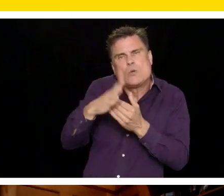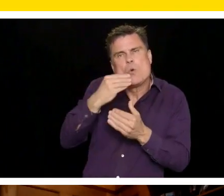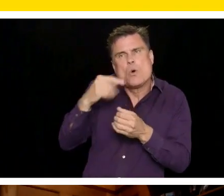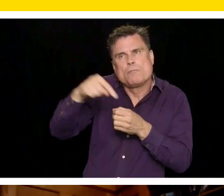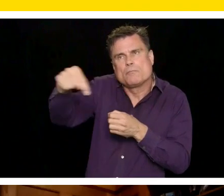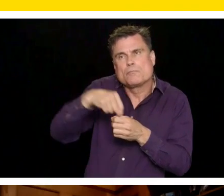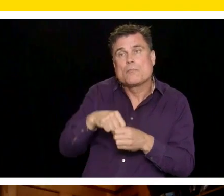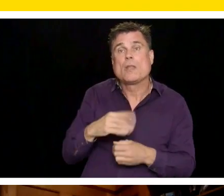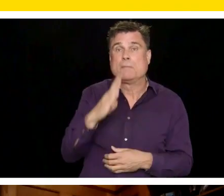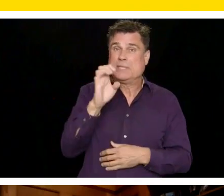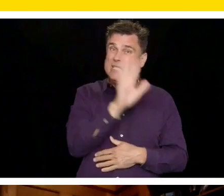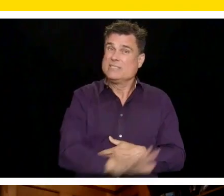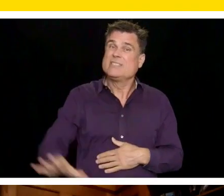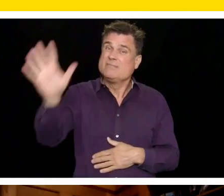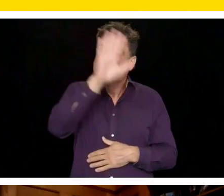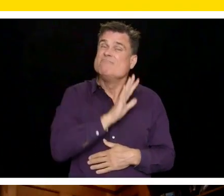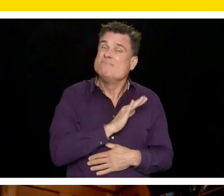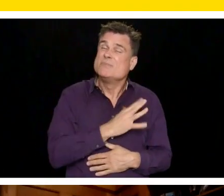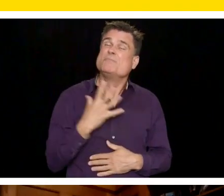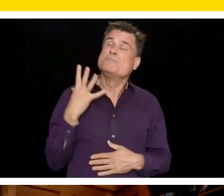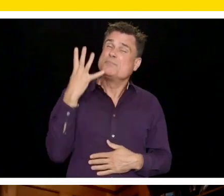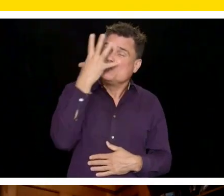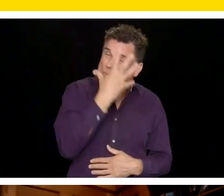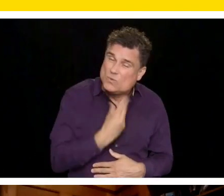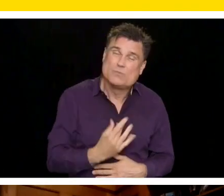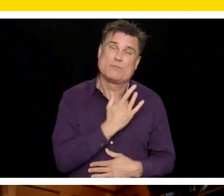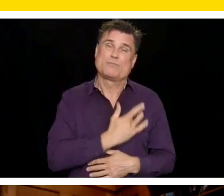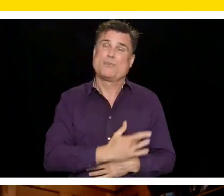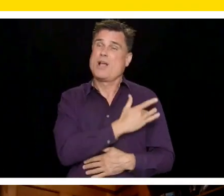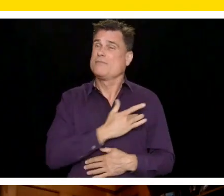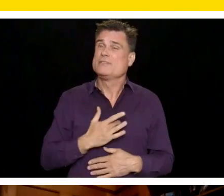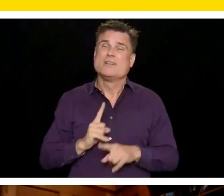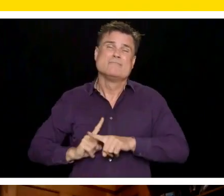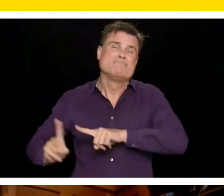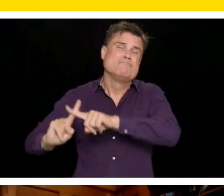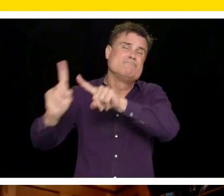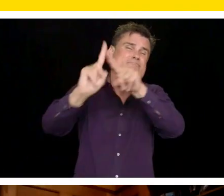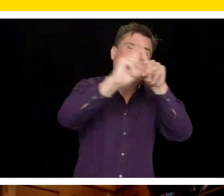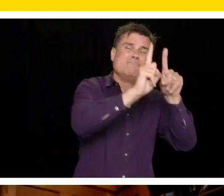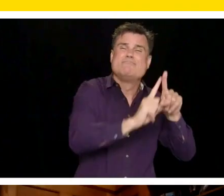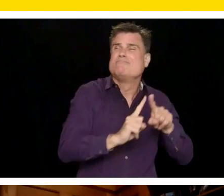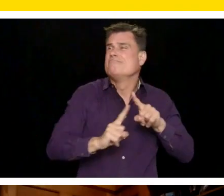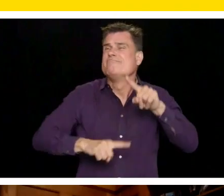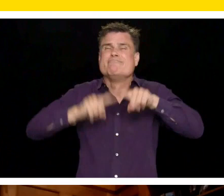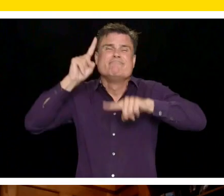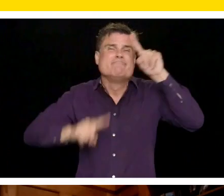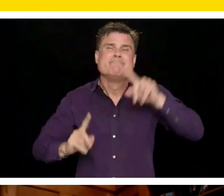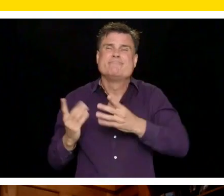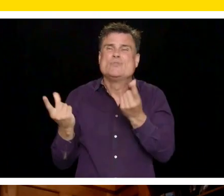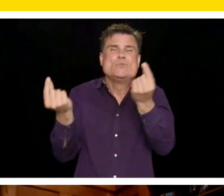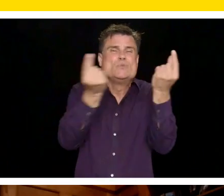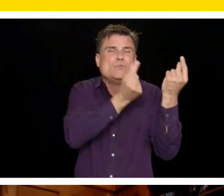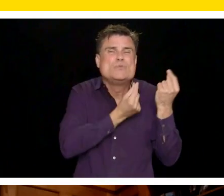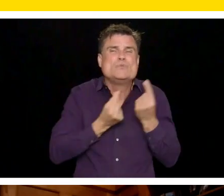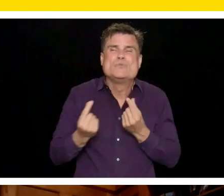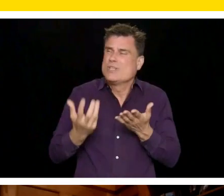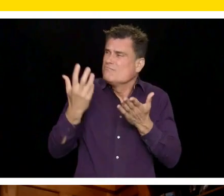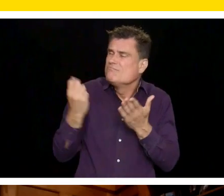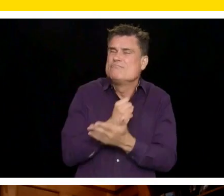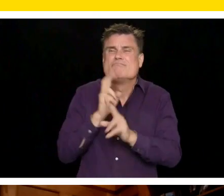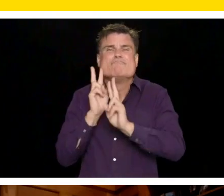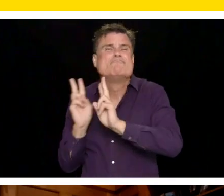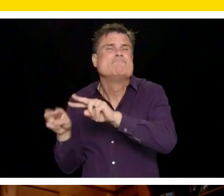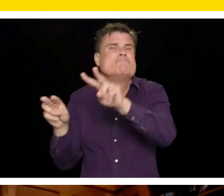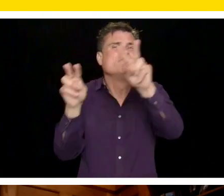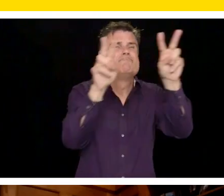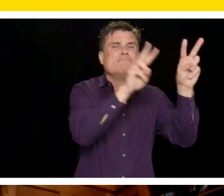do. And so we're really promoting all of those things, what you can do in your own backyards. Perhaps you've never picked up a